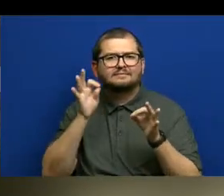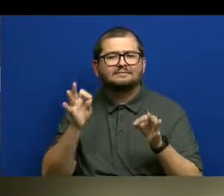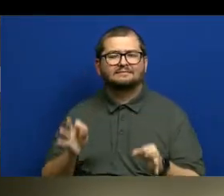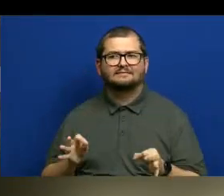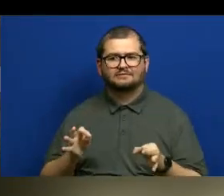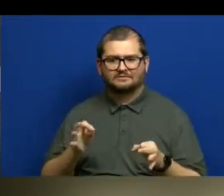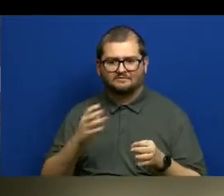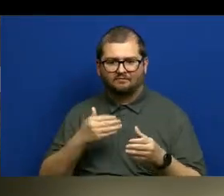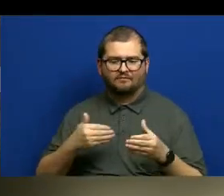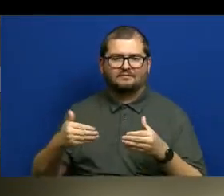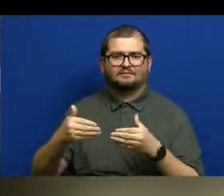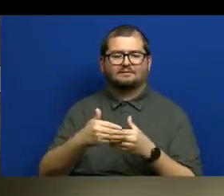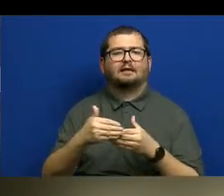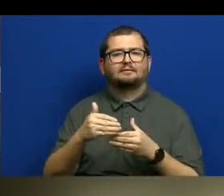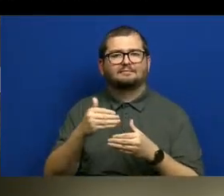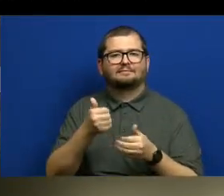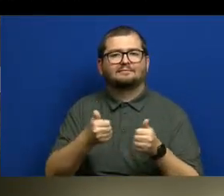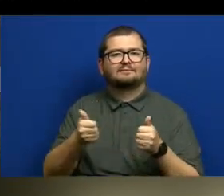the next executive director.